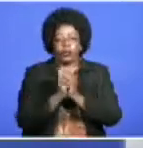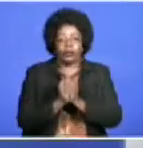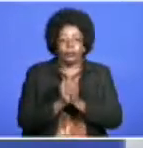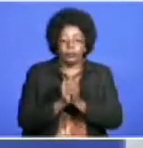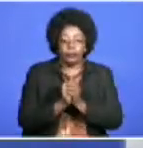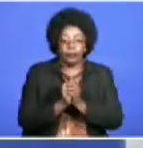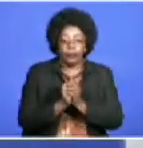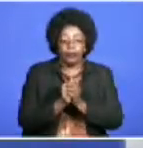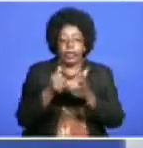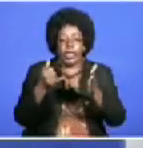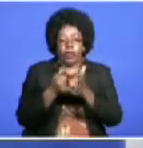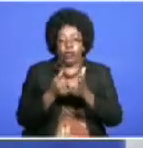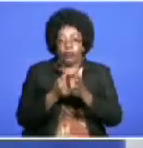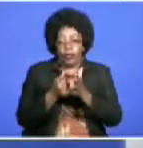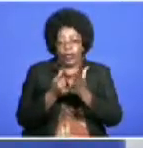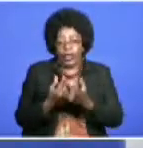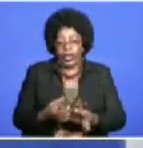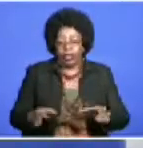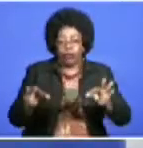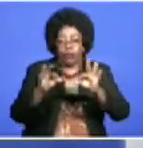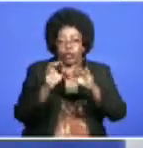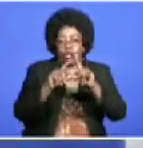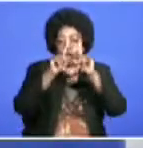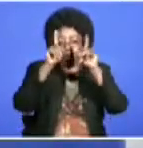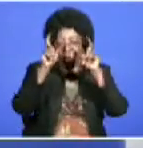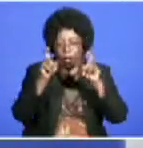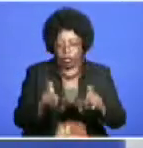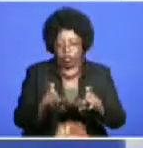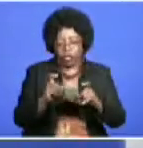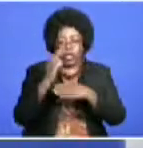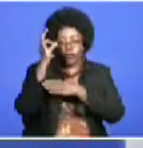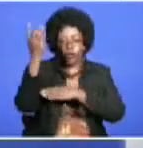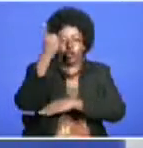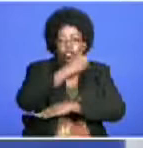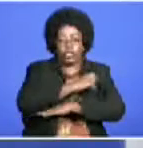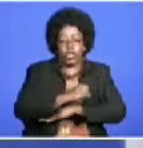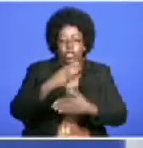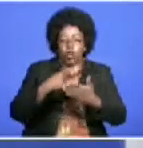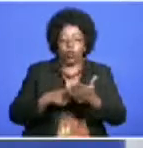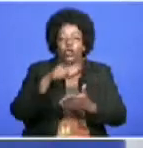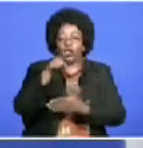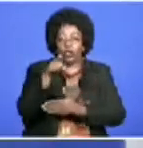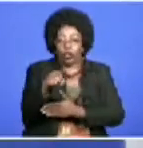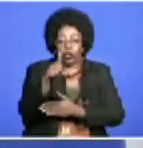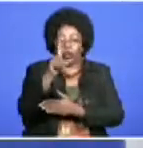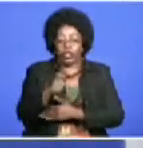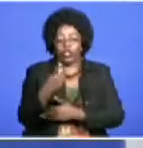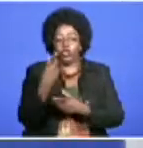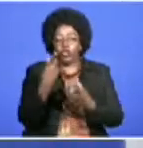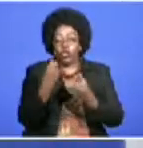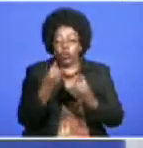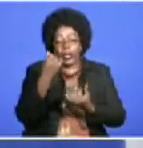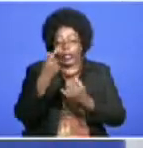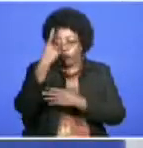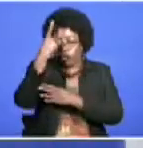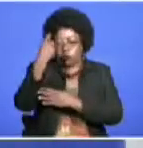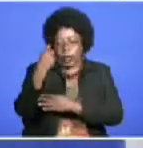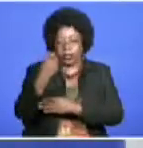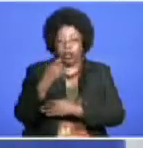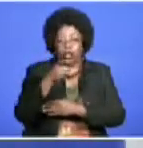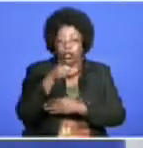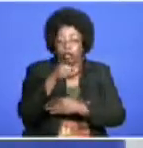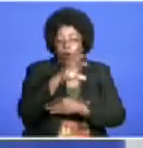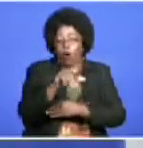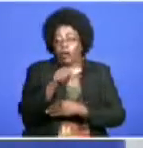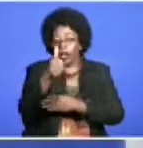Well, it will become a critically important question in the days ahead. What you should do if you suspect that you or a loved one is infected